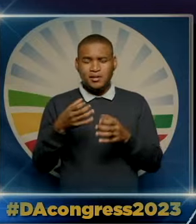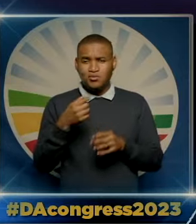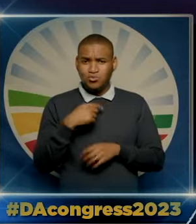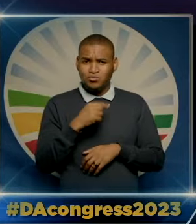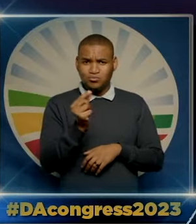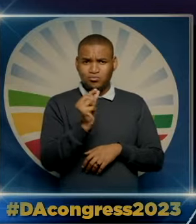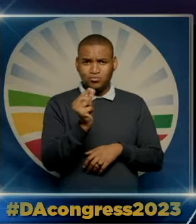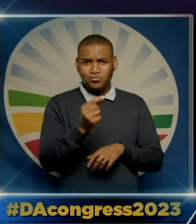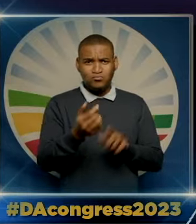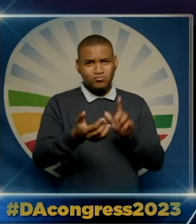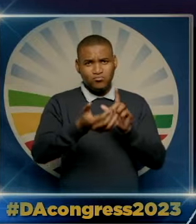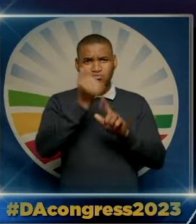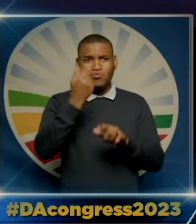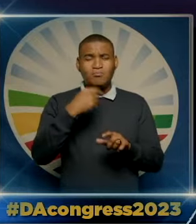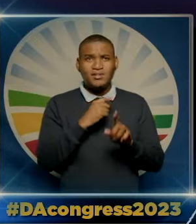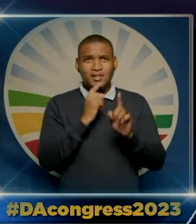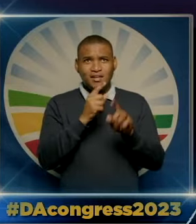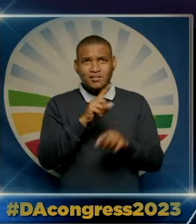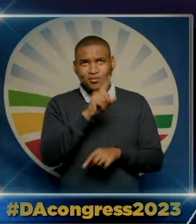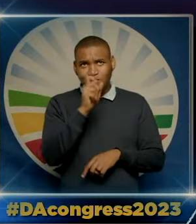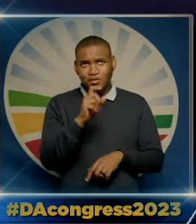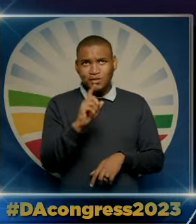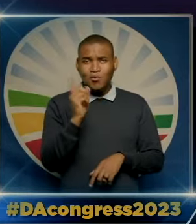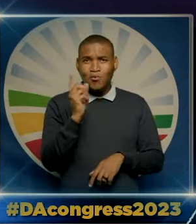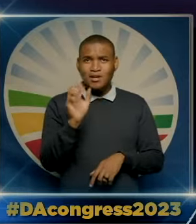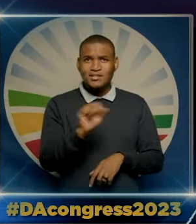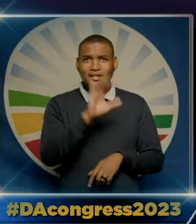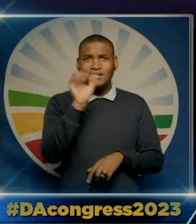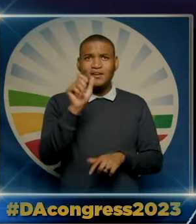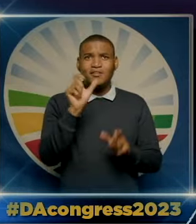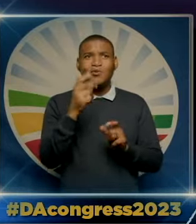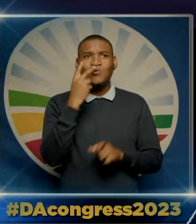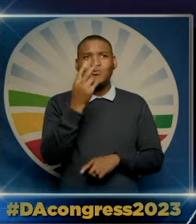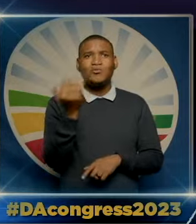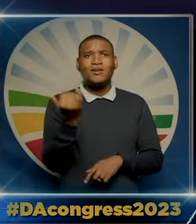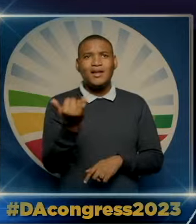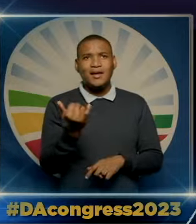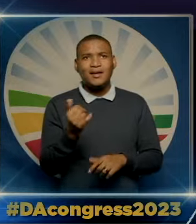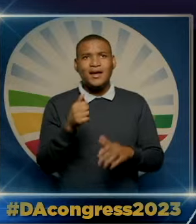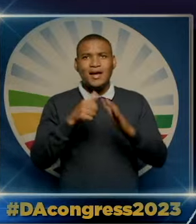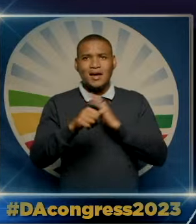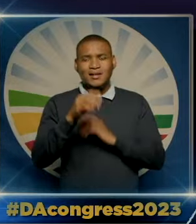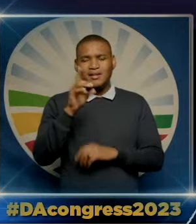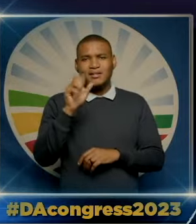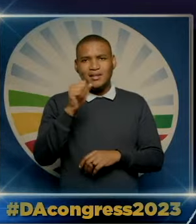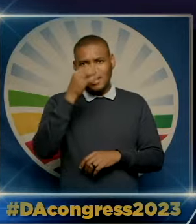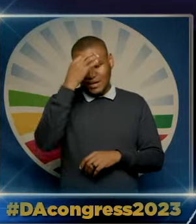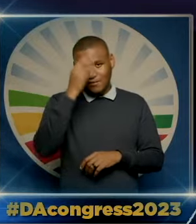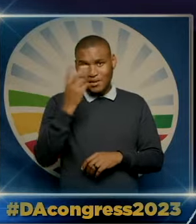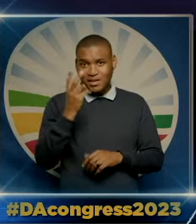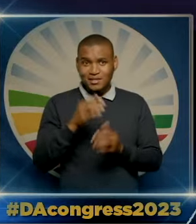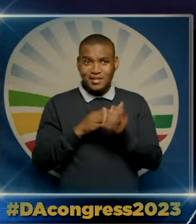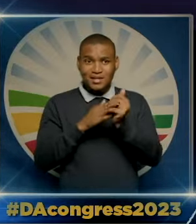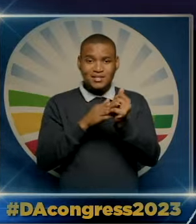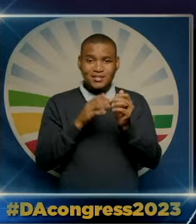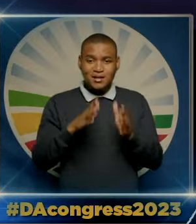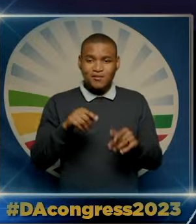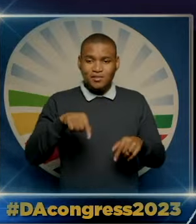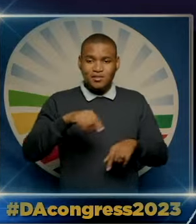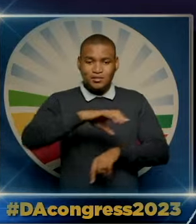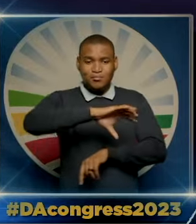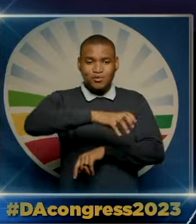goal, we must answer the question of what South Africa will look like under a DA government. And as the leader of this province,